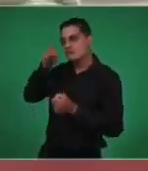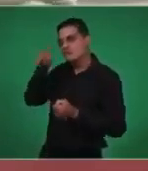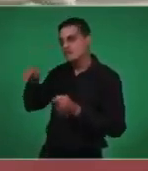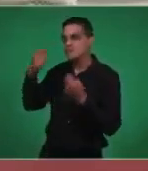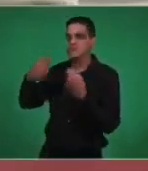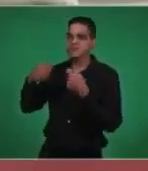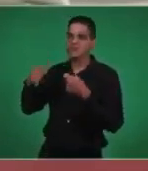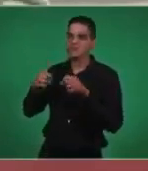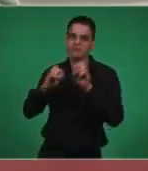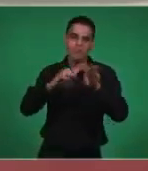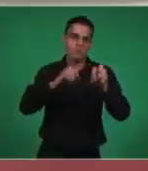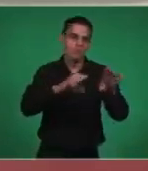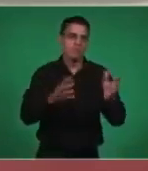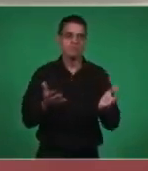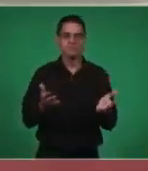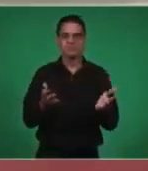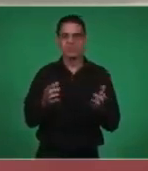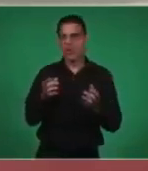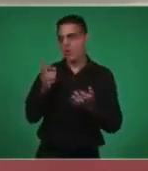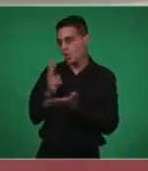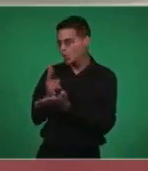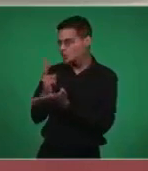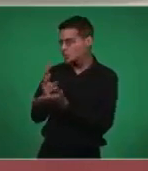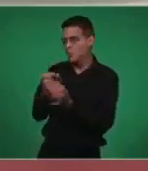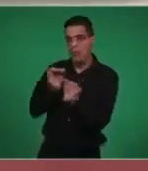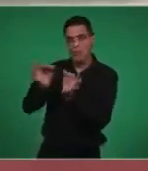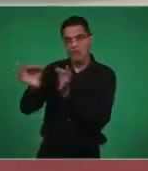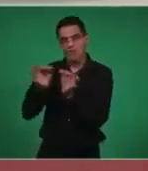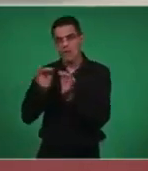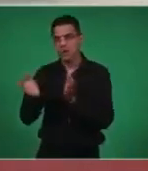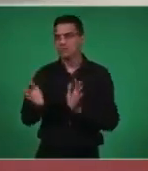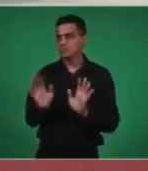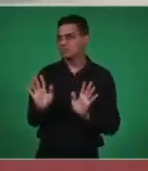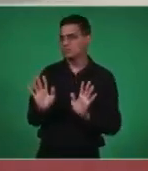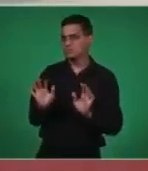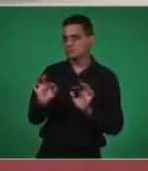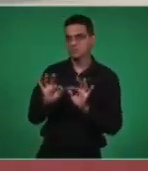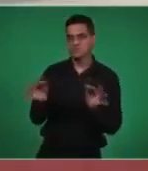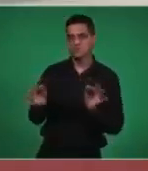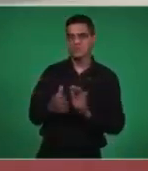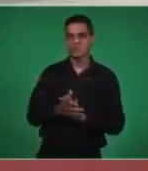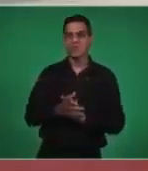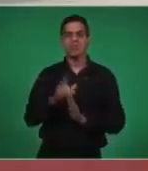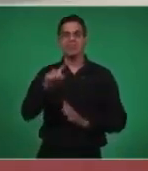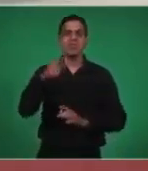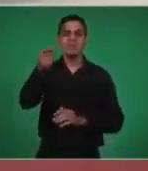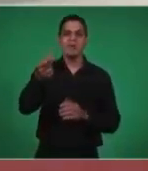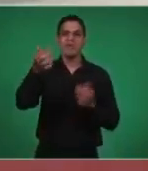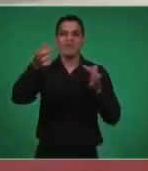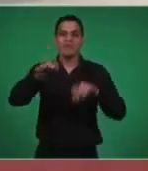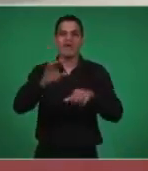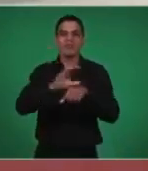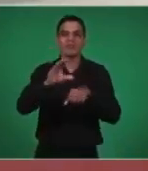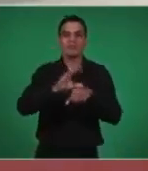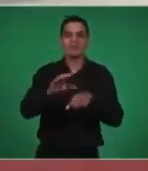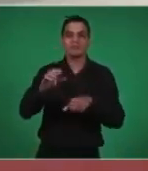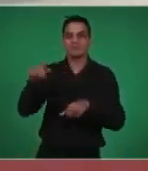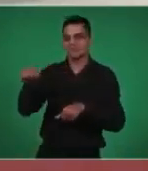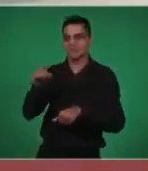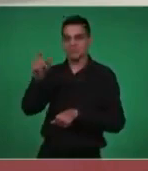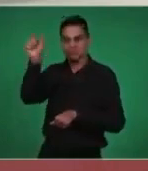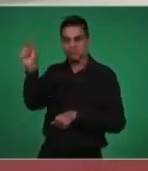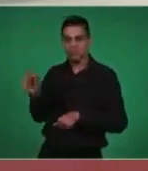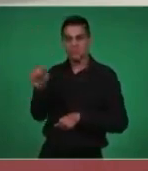you need to do in your life. You need to organize and to remain being organized. And when the course was over, that